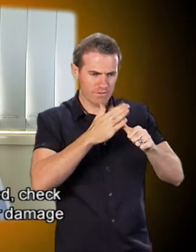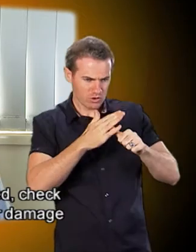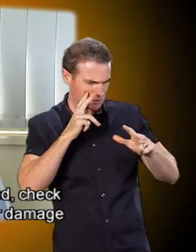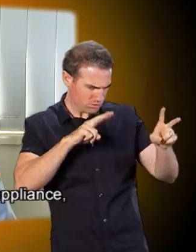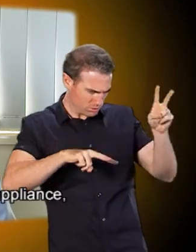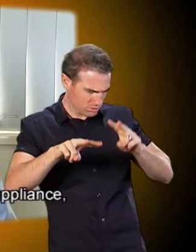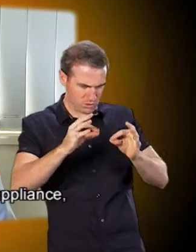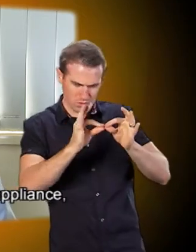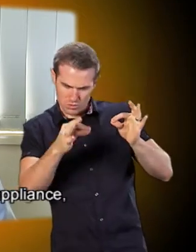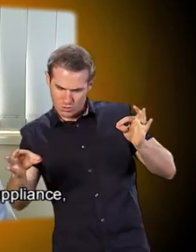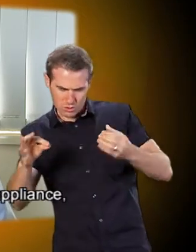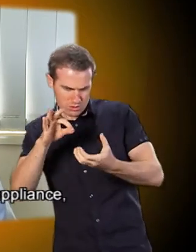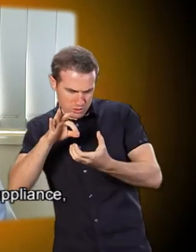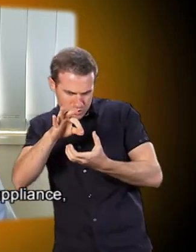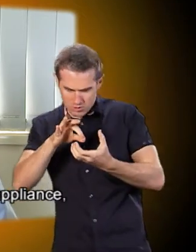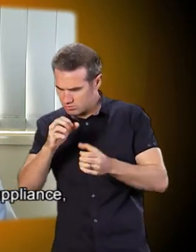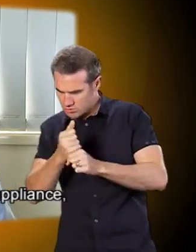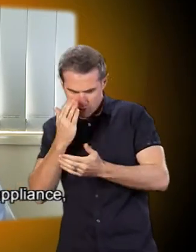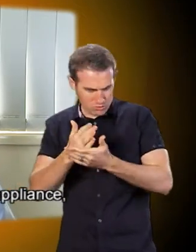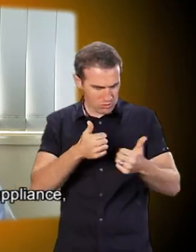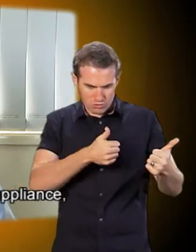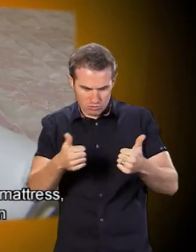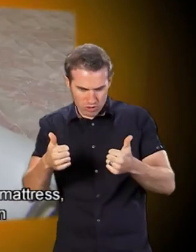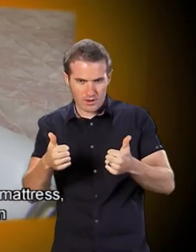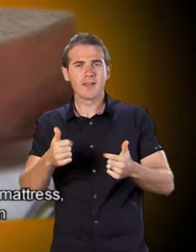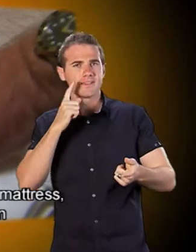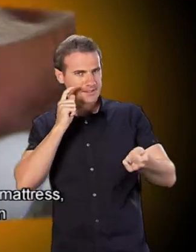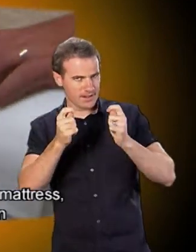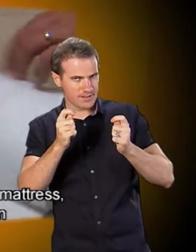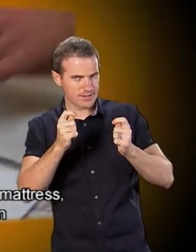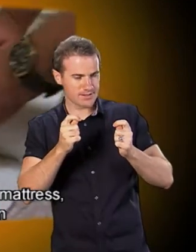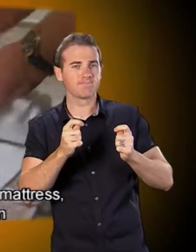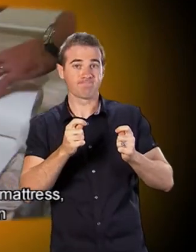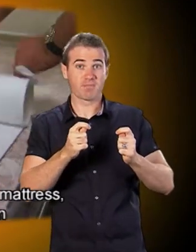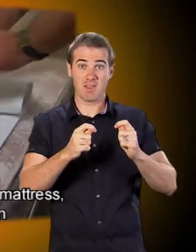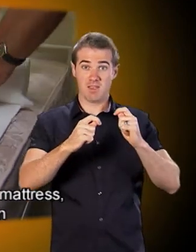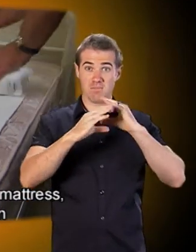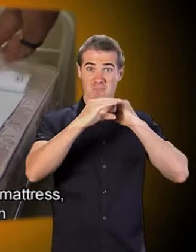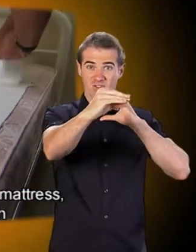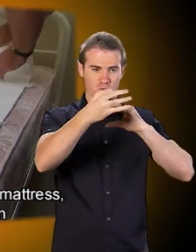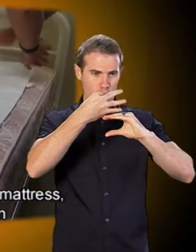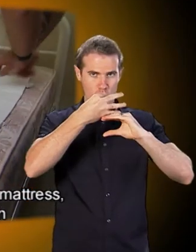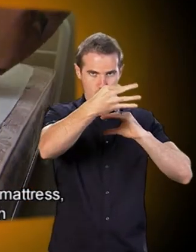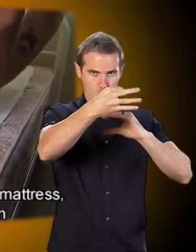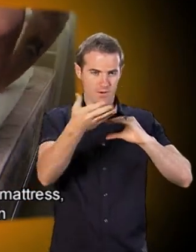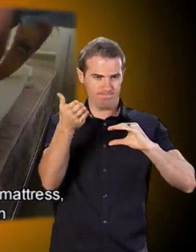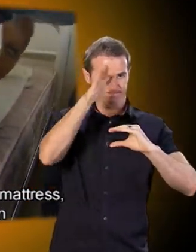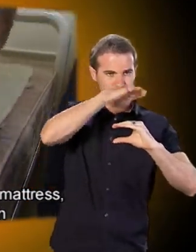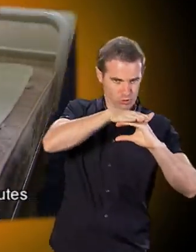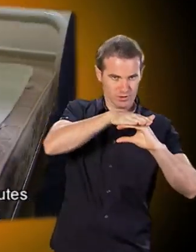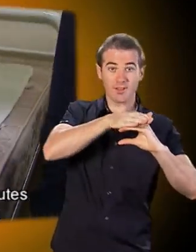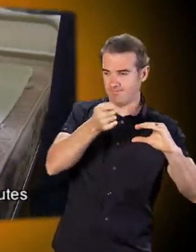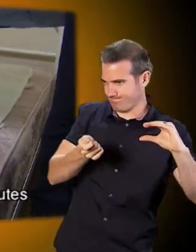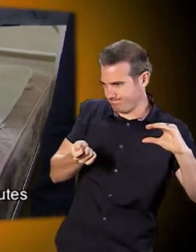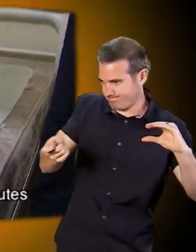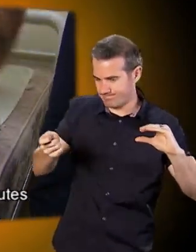controller for damage like you would any other appliance. Then test it. Lay it out flat on the bare mattress, plug it in, turn